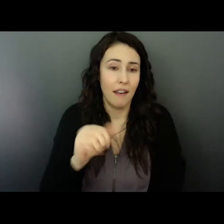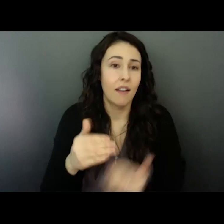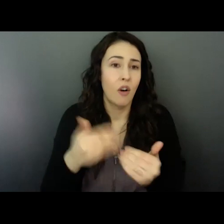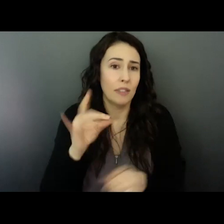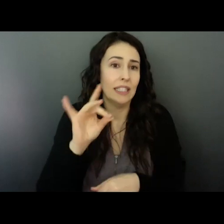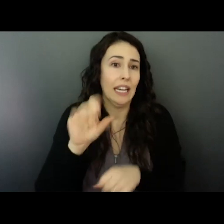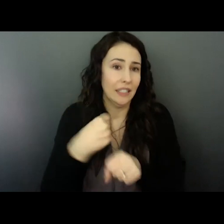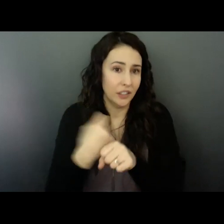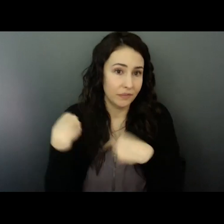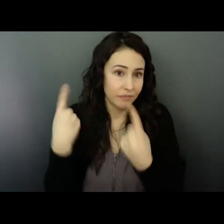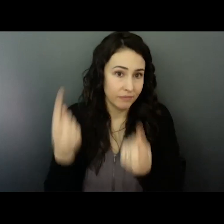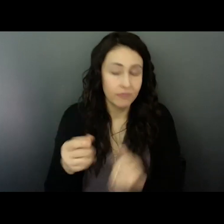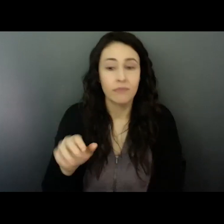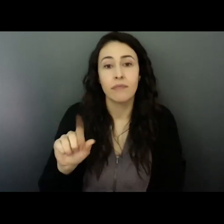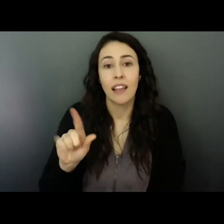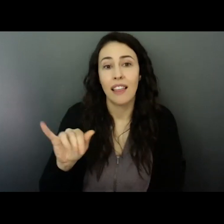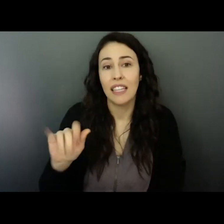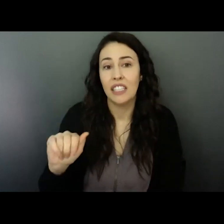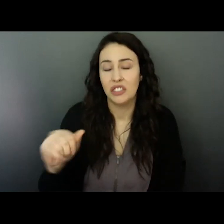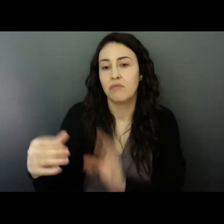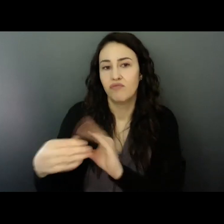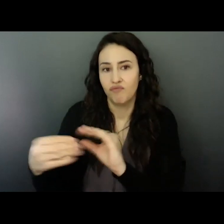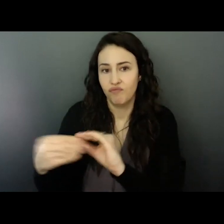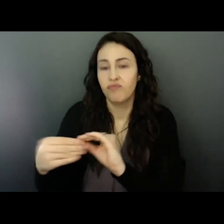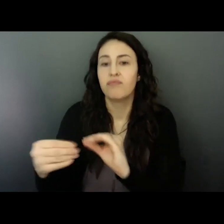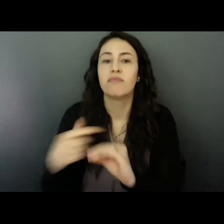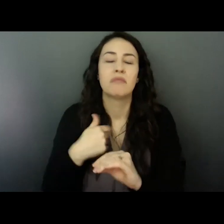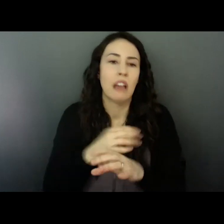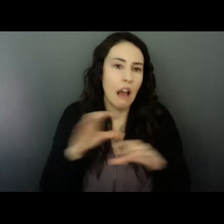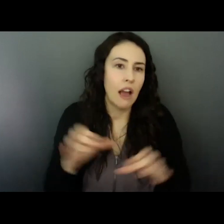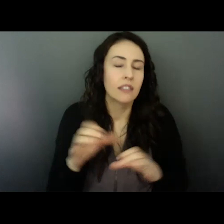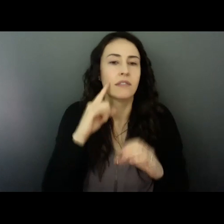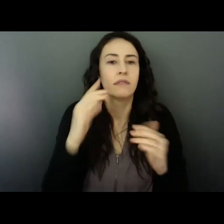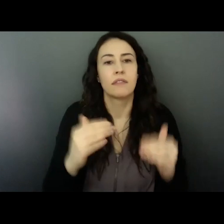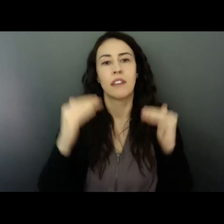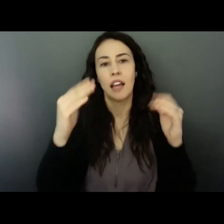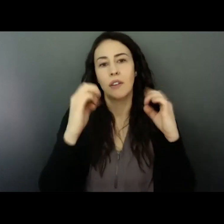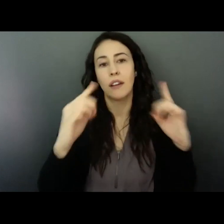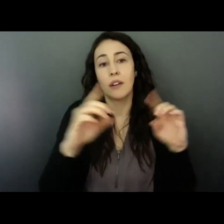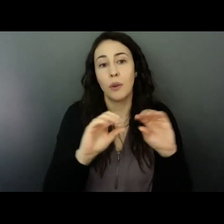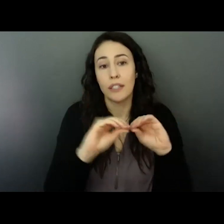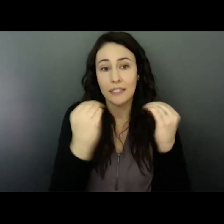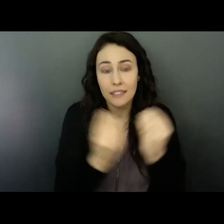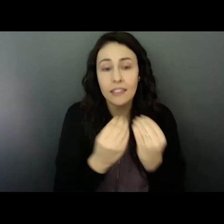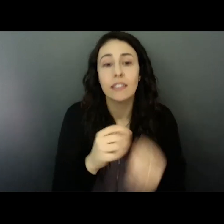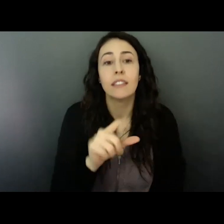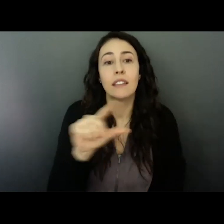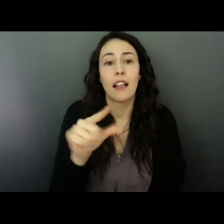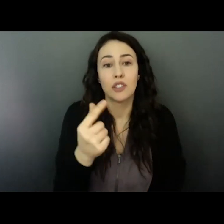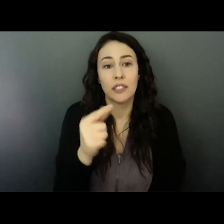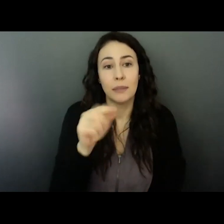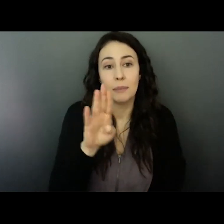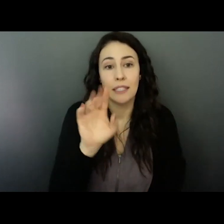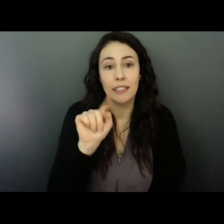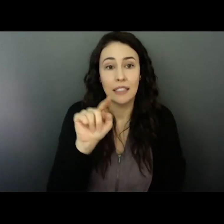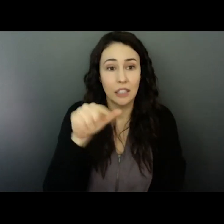As Alicia said, very active in a number of higher ed organizations, including LGBTQ leaders in higher